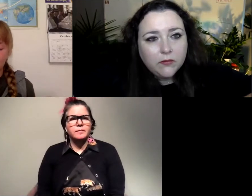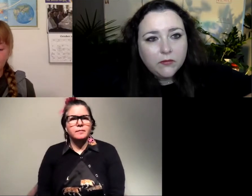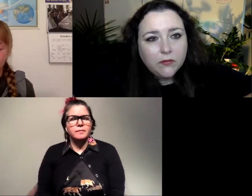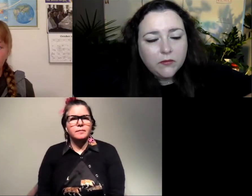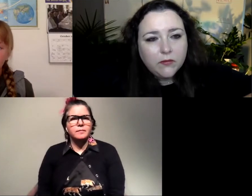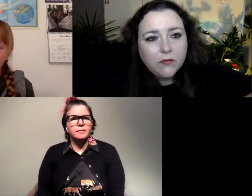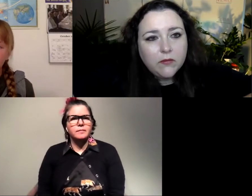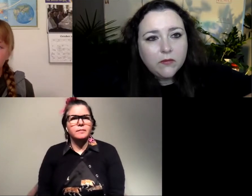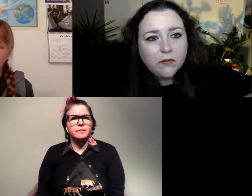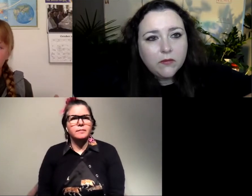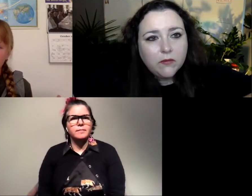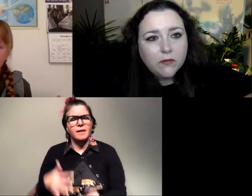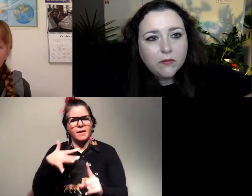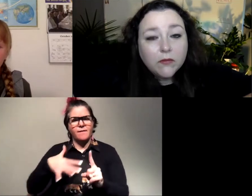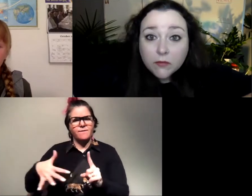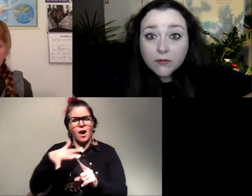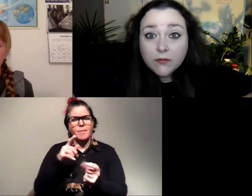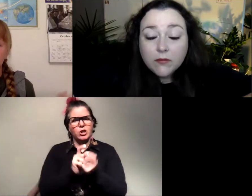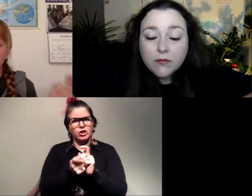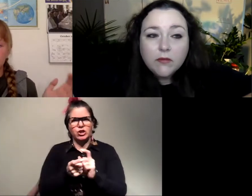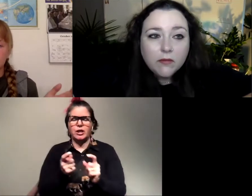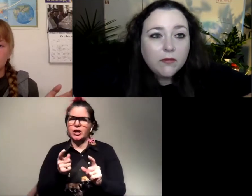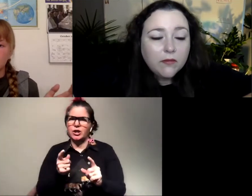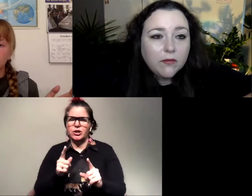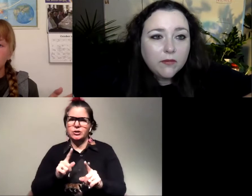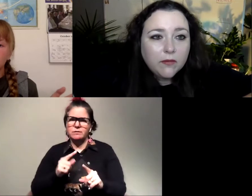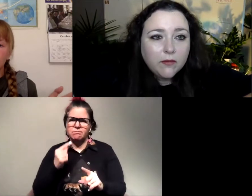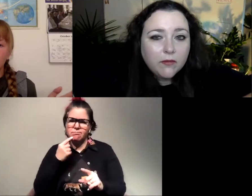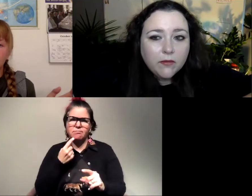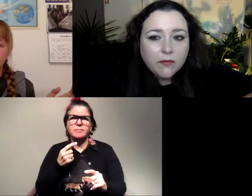the environment can change pretty dramatically. So in the summer,